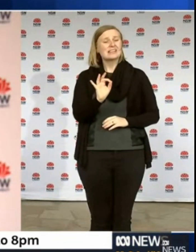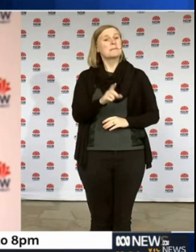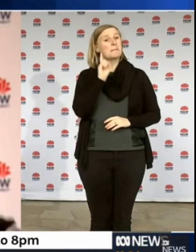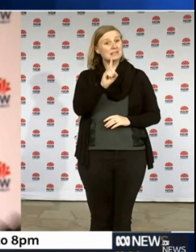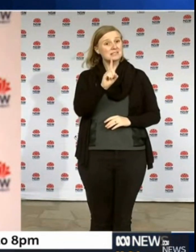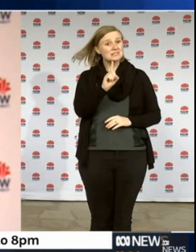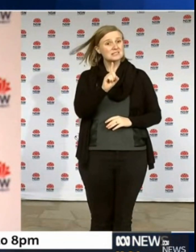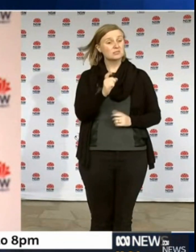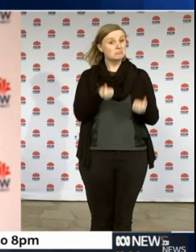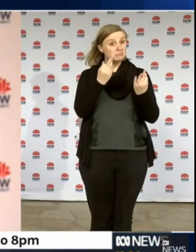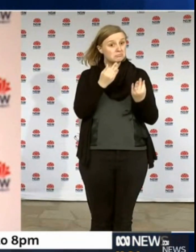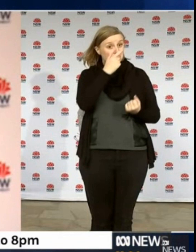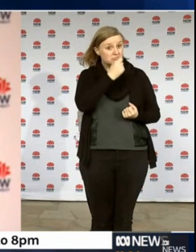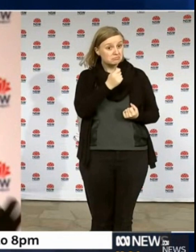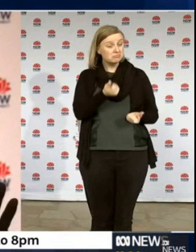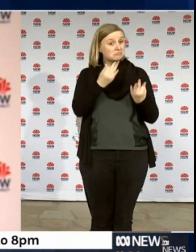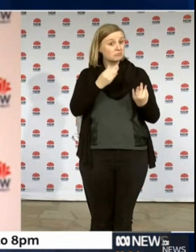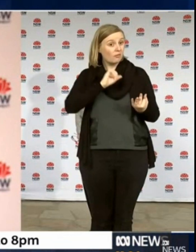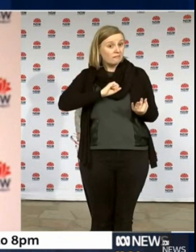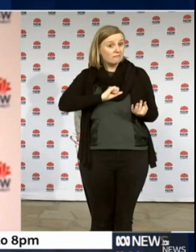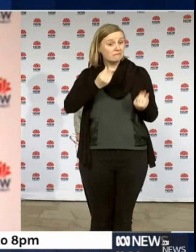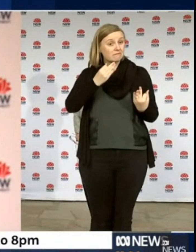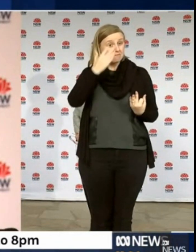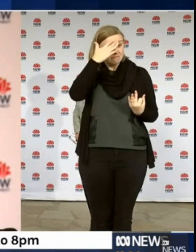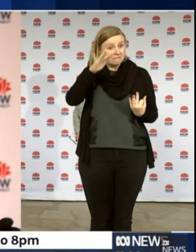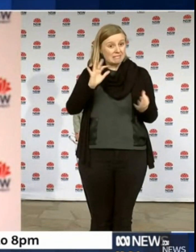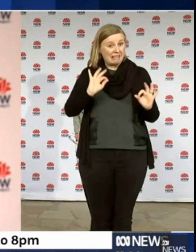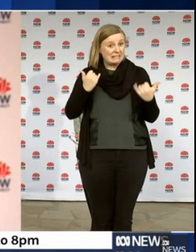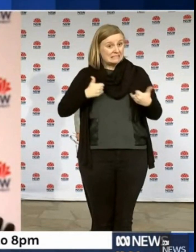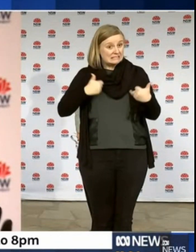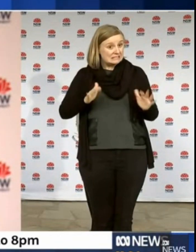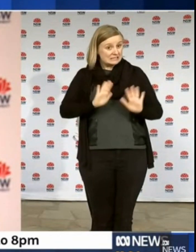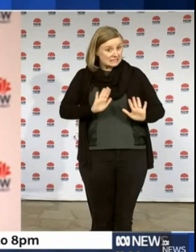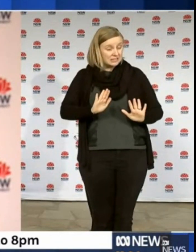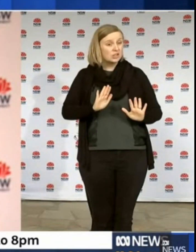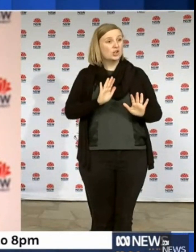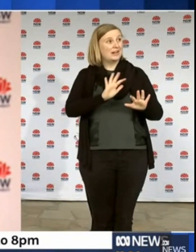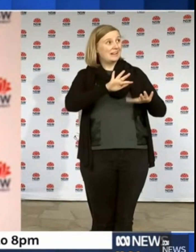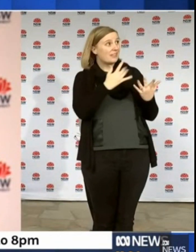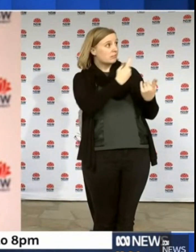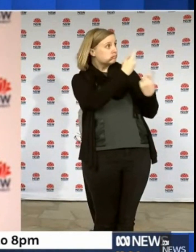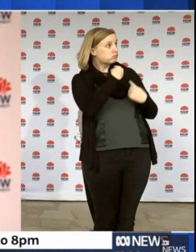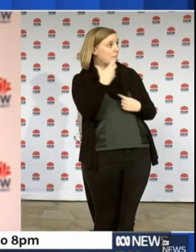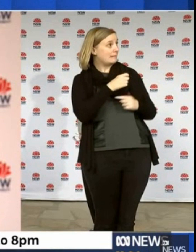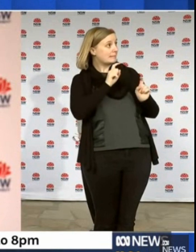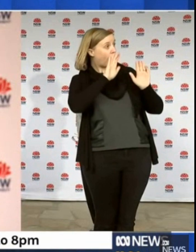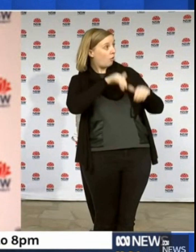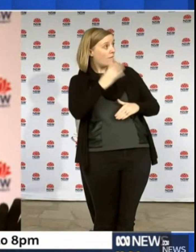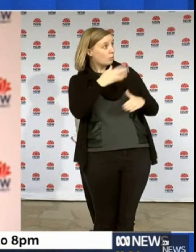Chant said, so long as you don't have symptoms, you haven't been told to self-isolate for 14 days, please come forward and get the